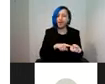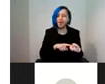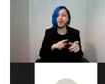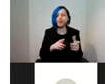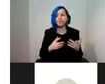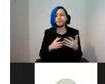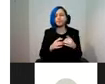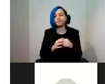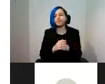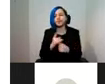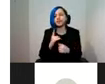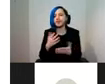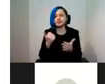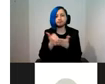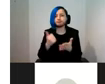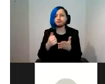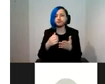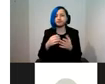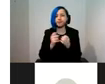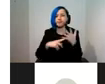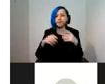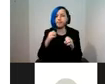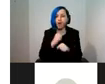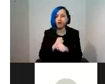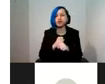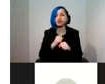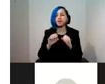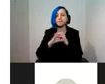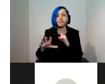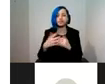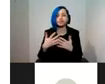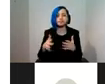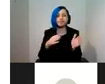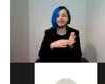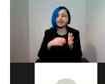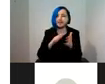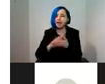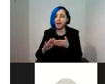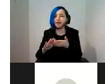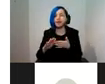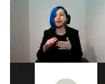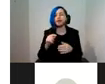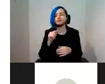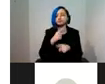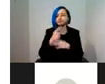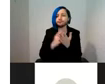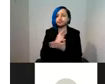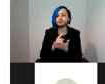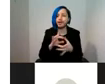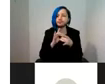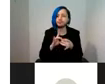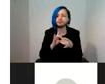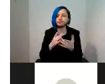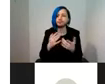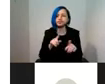blog post that I was referred to by Martina Heidvigel when she was a FFOMA, which talks about the relationship of them trying to